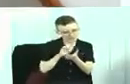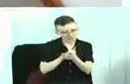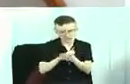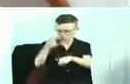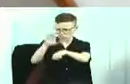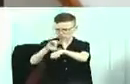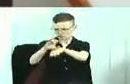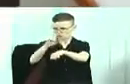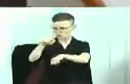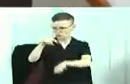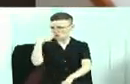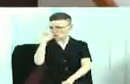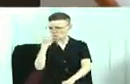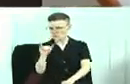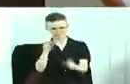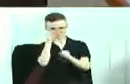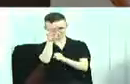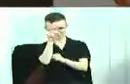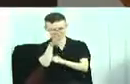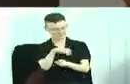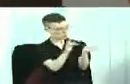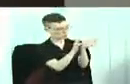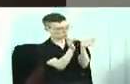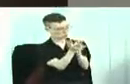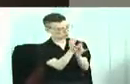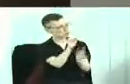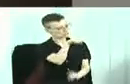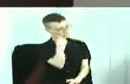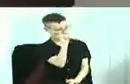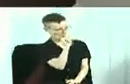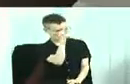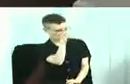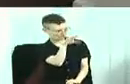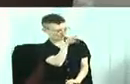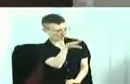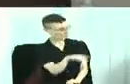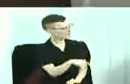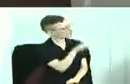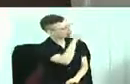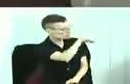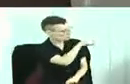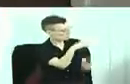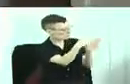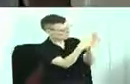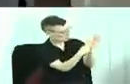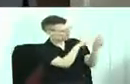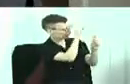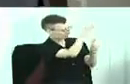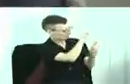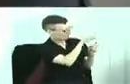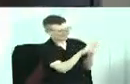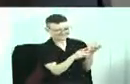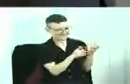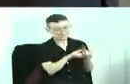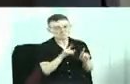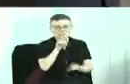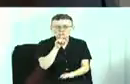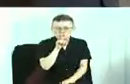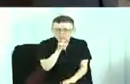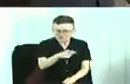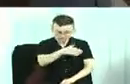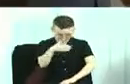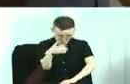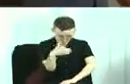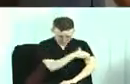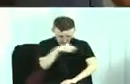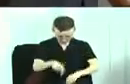to look like and Jesus is supposed to look like and what all these things are supposed to be. And the reality of the power of this story is